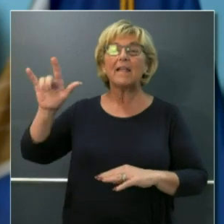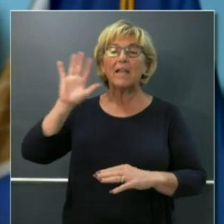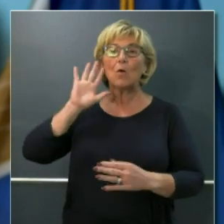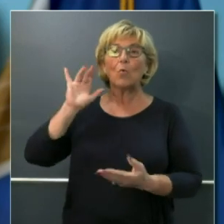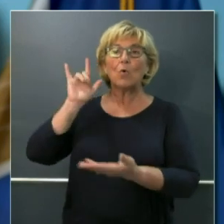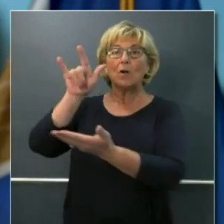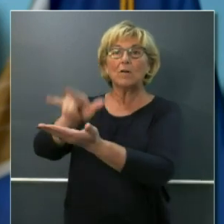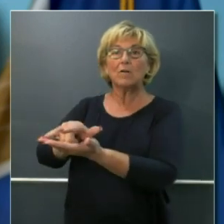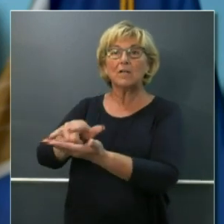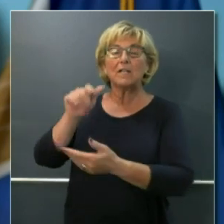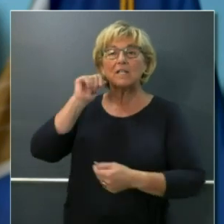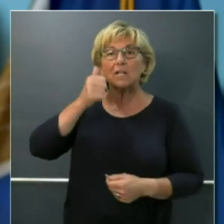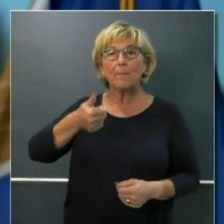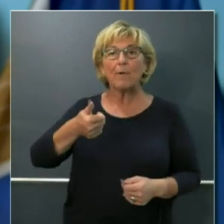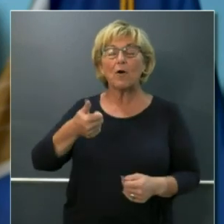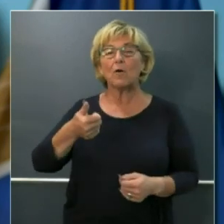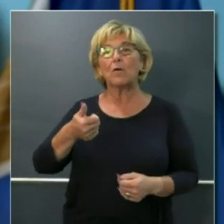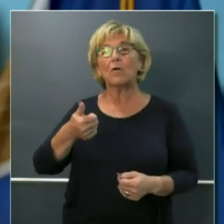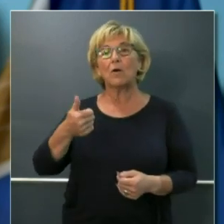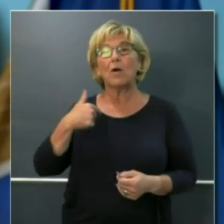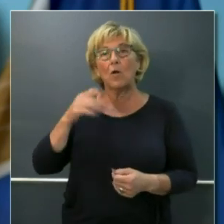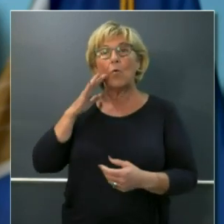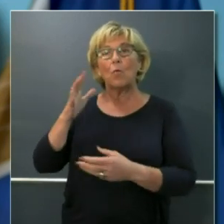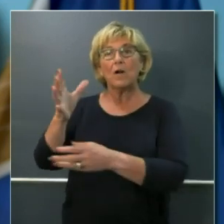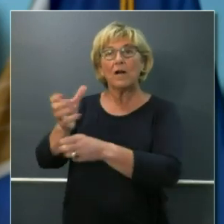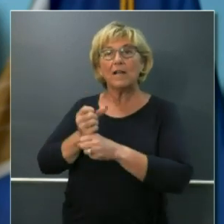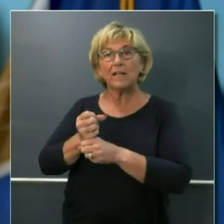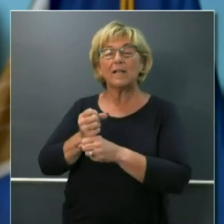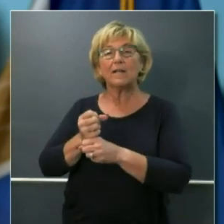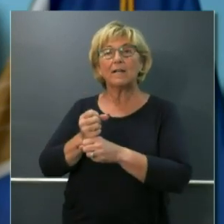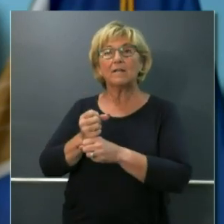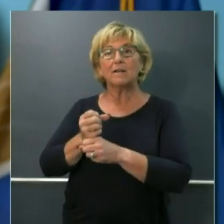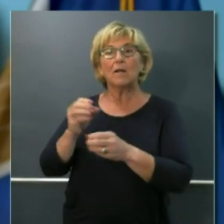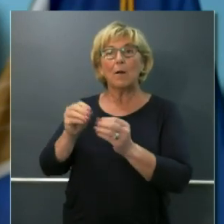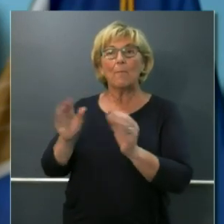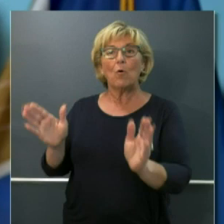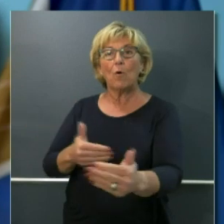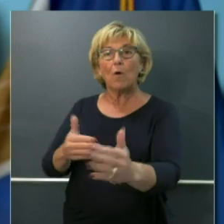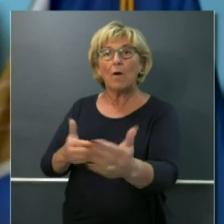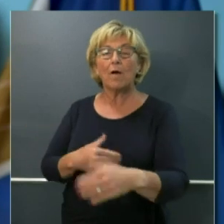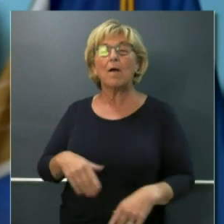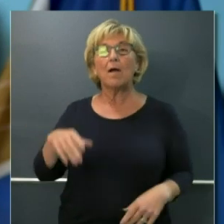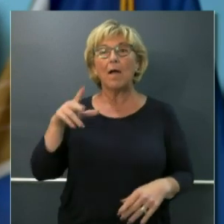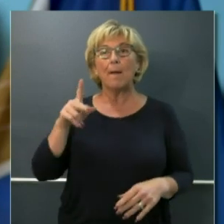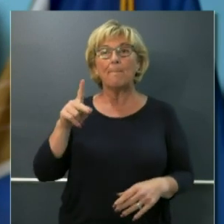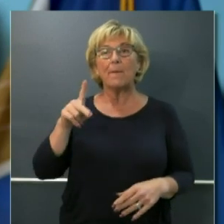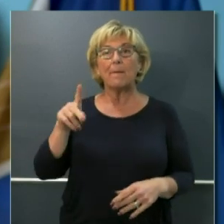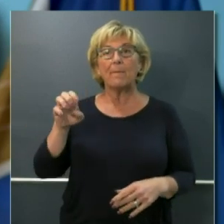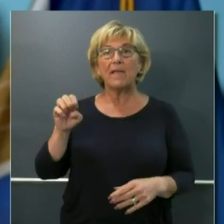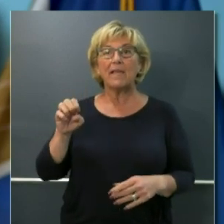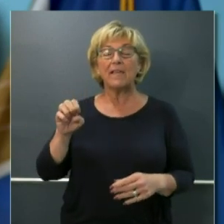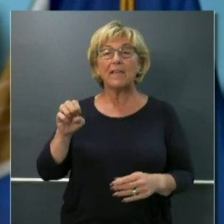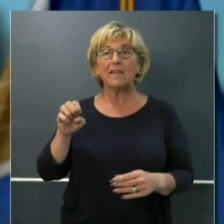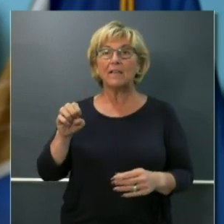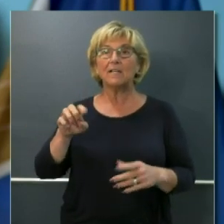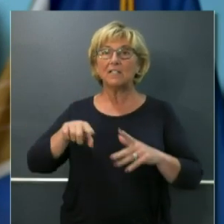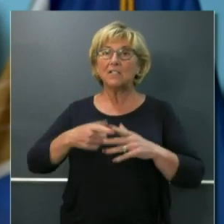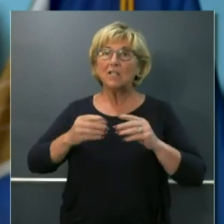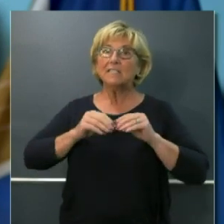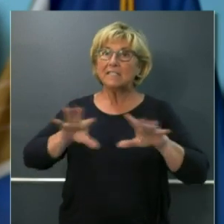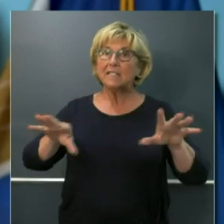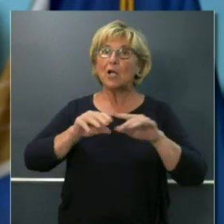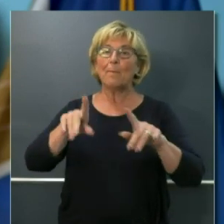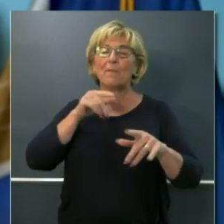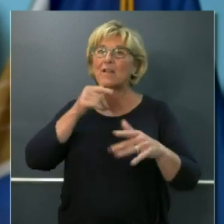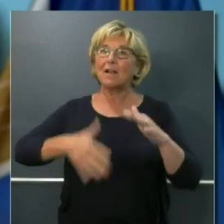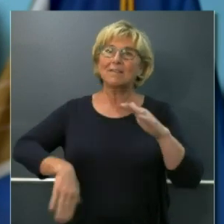landing tomorrow, and we will getting subsequent shipments. So PPE is beginning to loosen up, not even close to where it needs